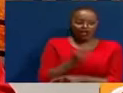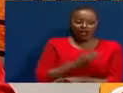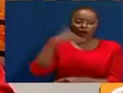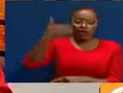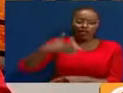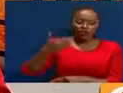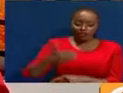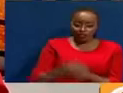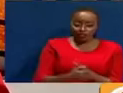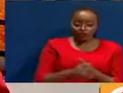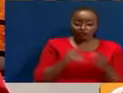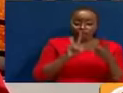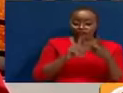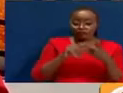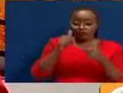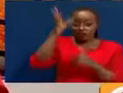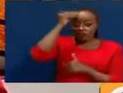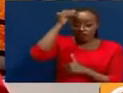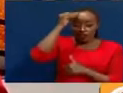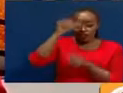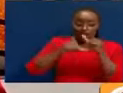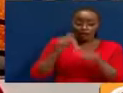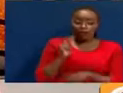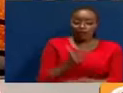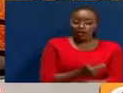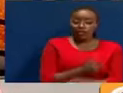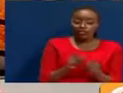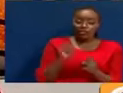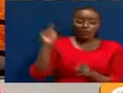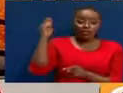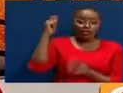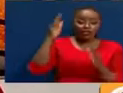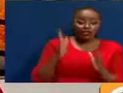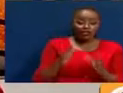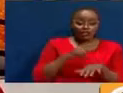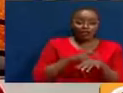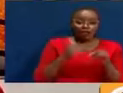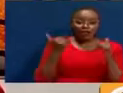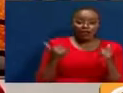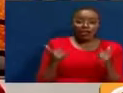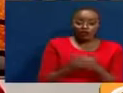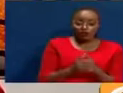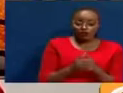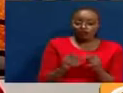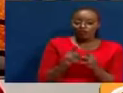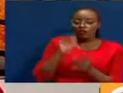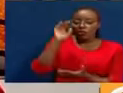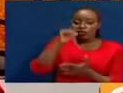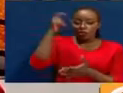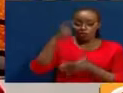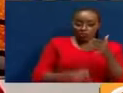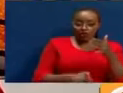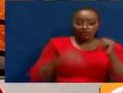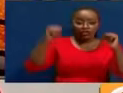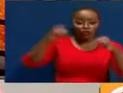regularly. Now, the second thing I've learned about us as Kenyans during this period was that lowering taxes is